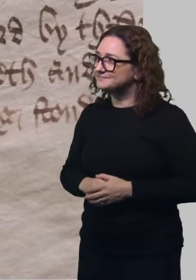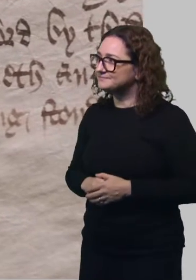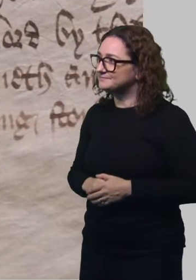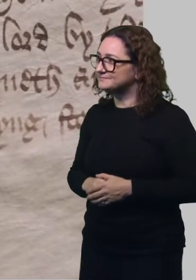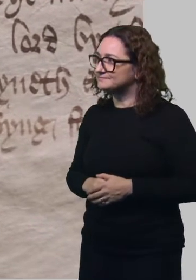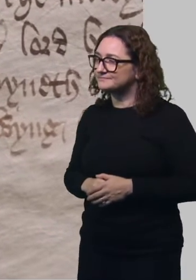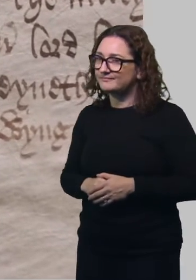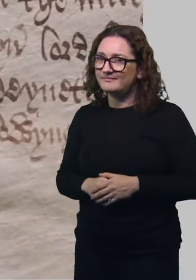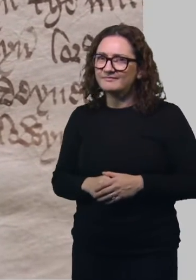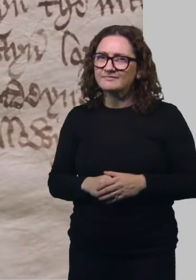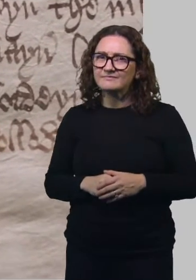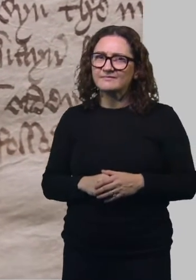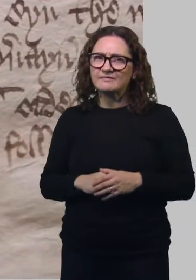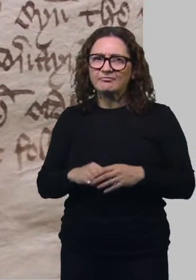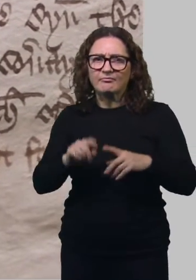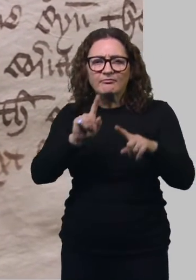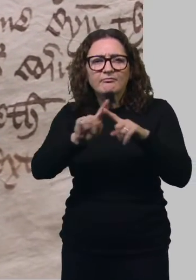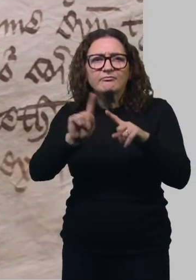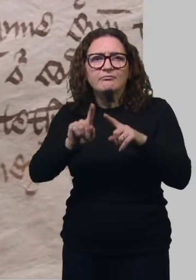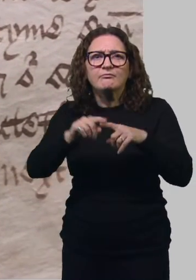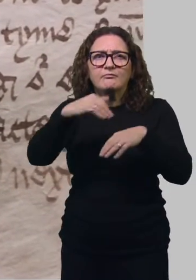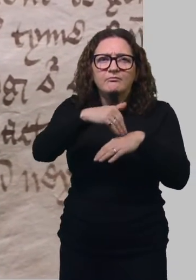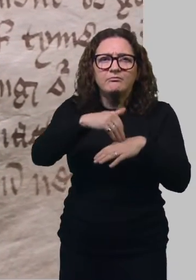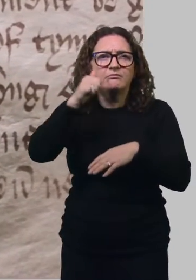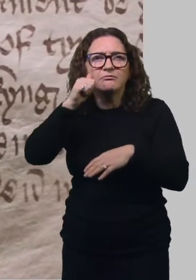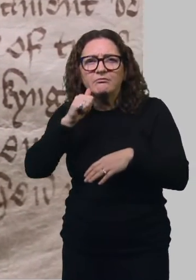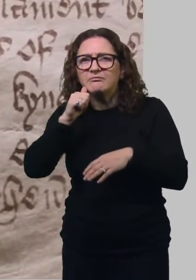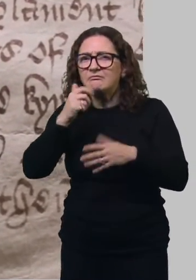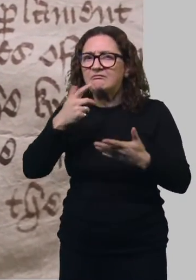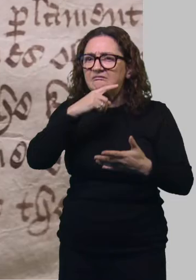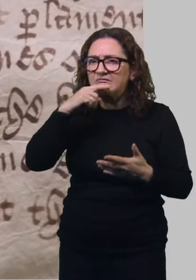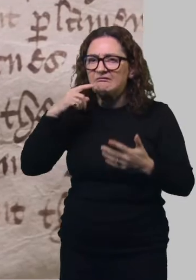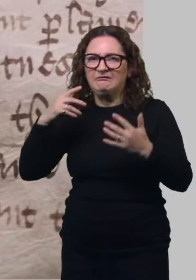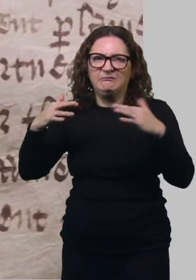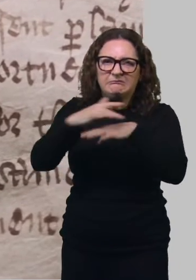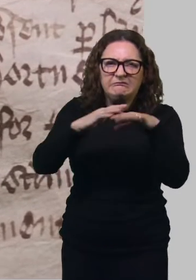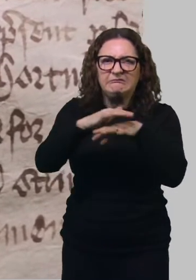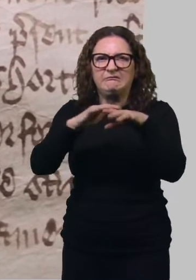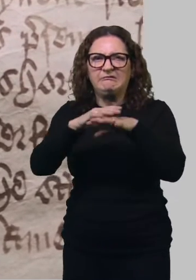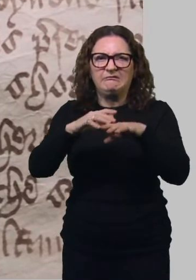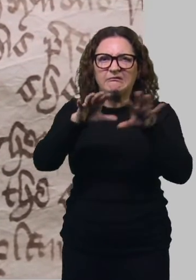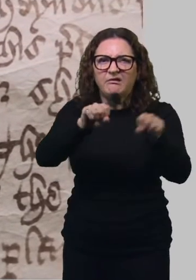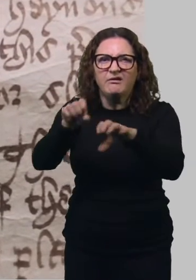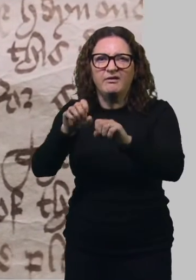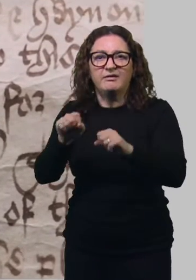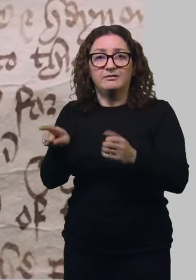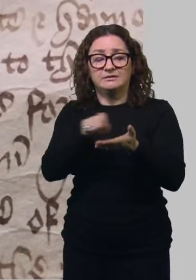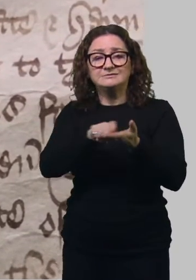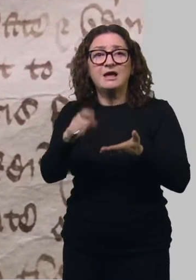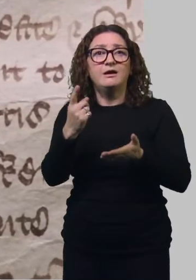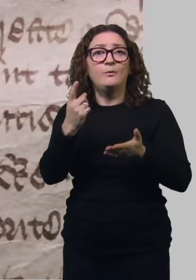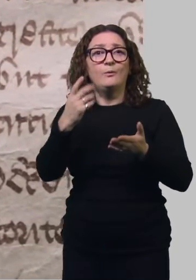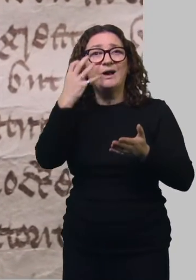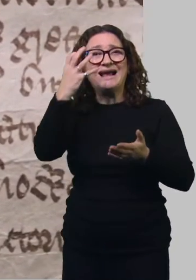criminal offences, including riots and perjury. It was signed by the reigning monarch, King Henry VII. This is